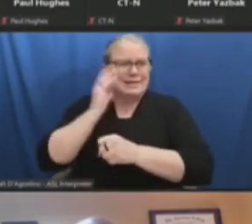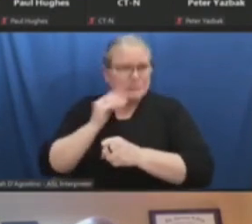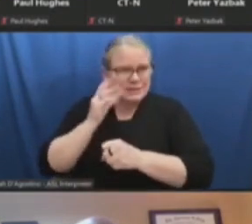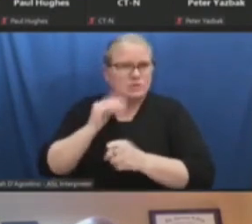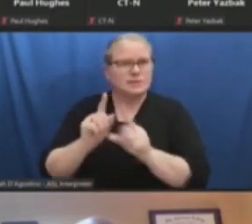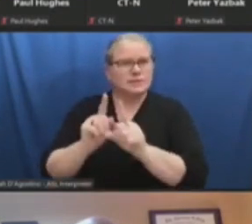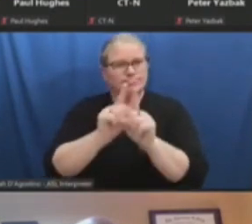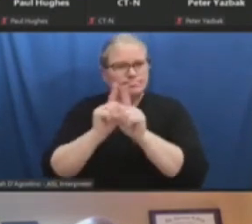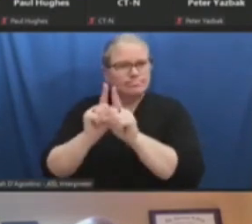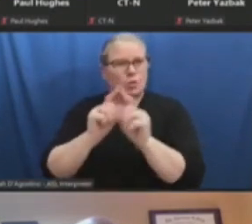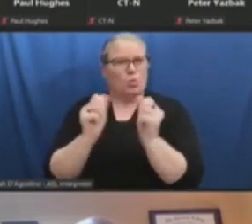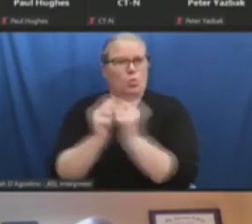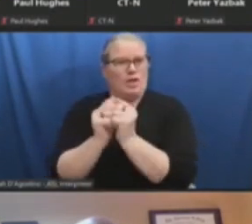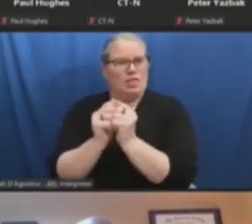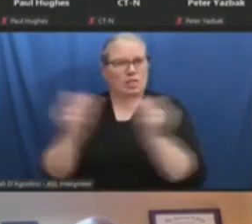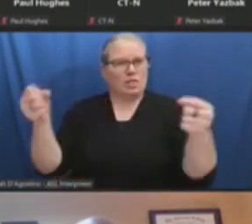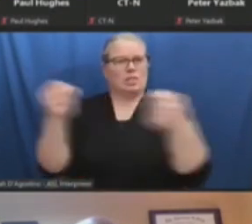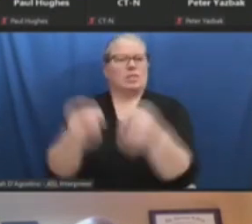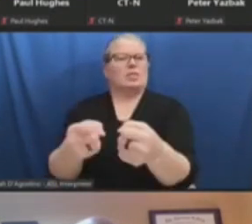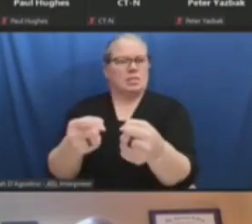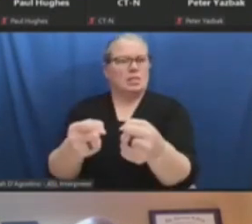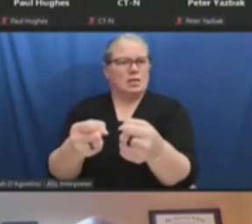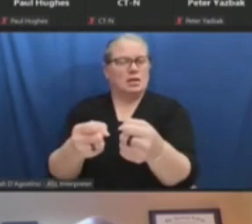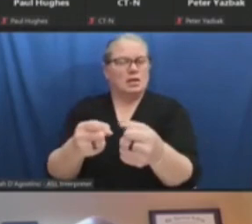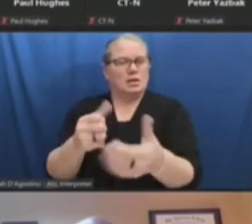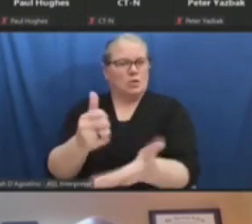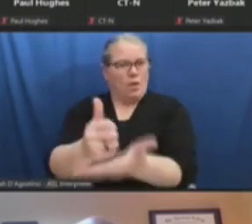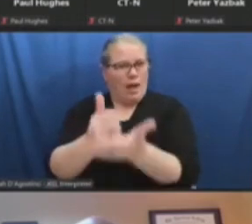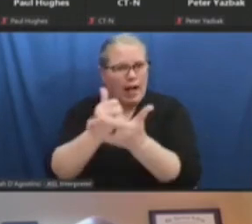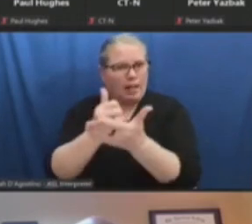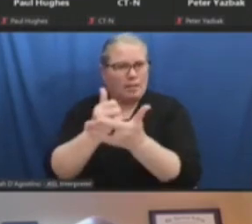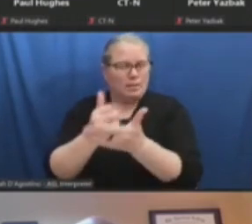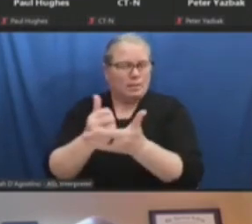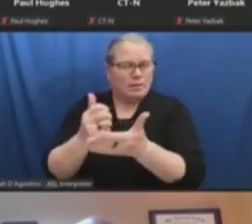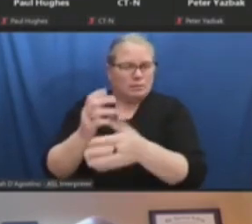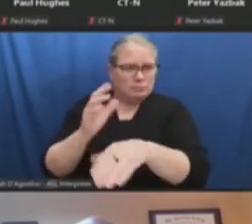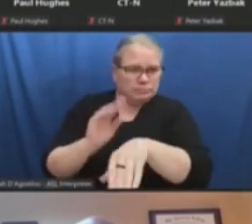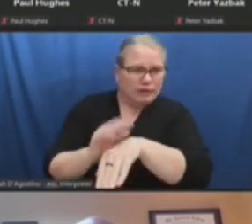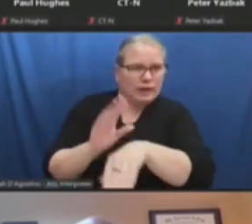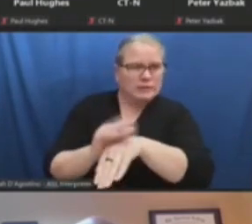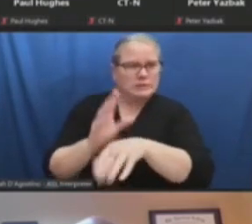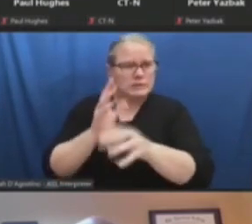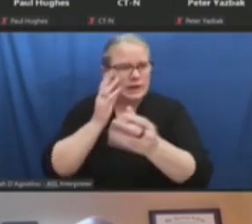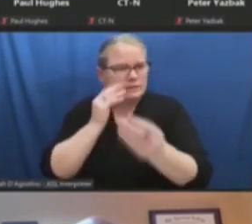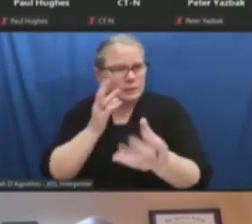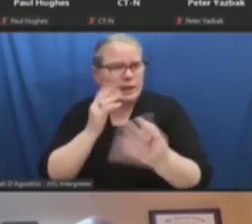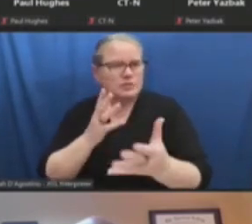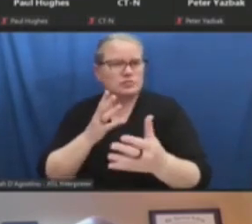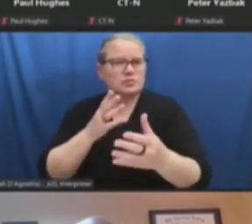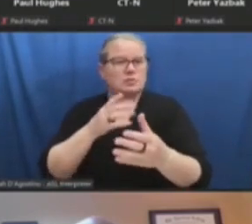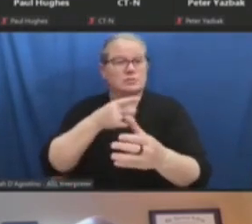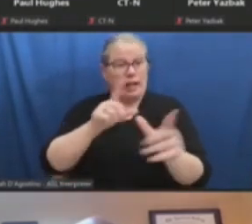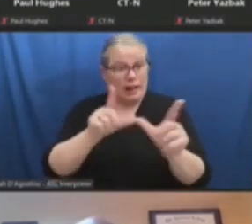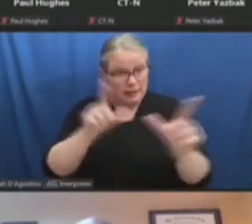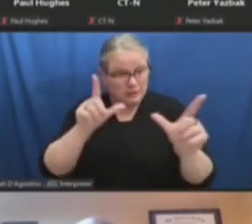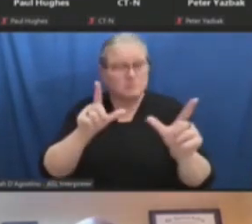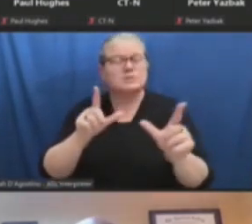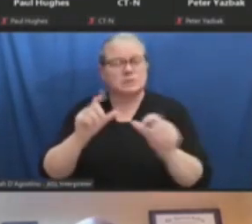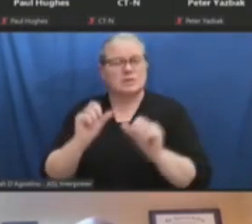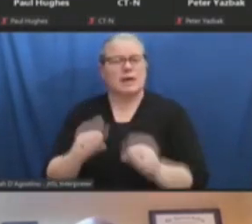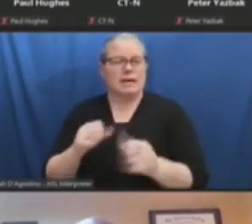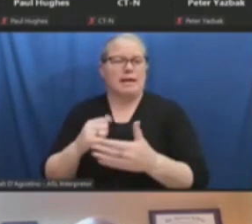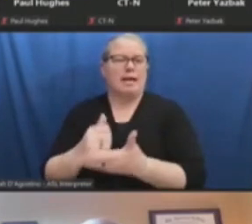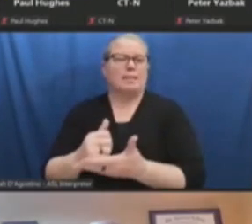that experienced broker to lean on for information after they've become licensed to help